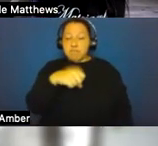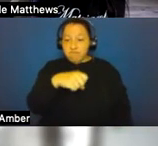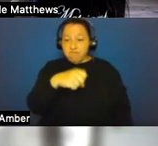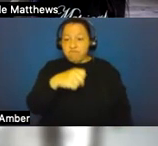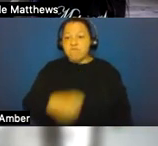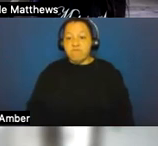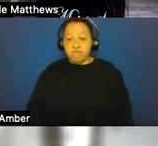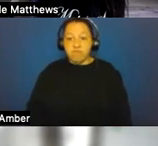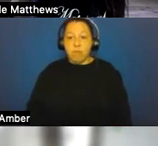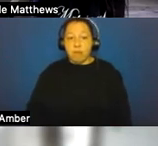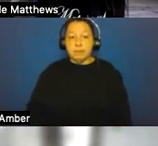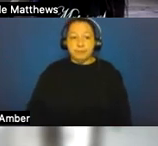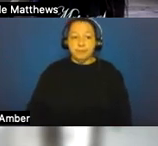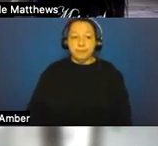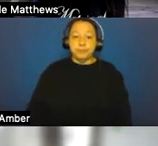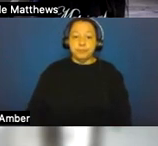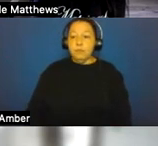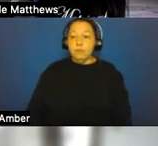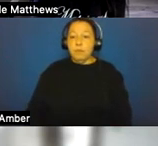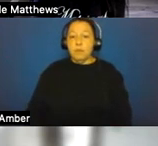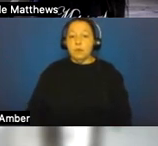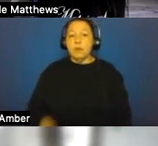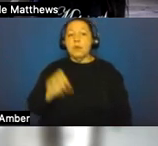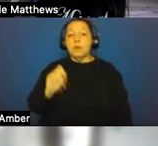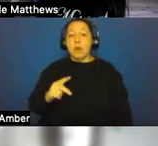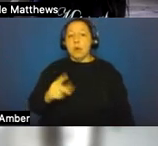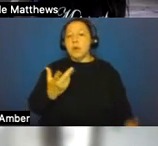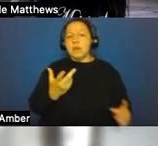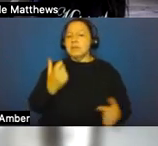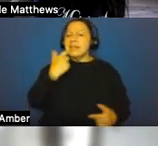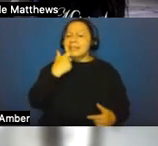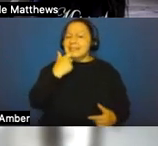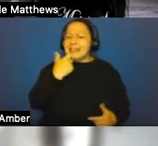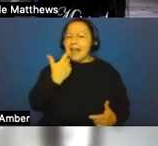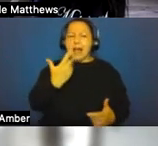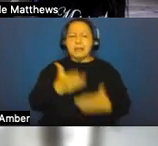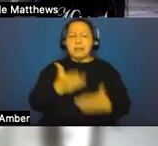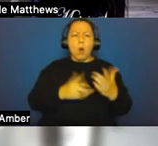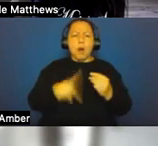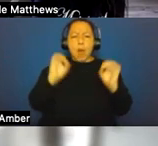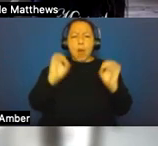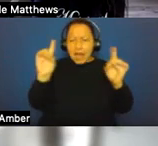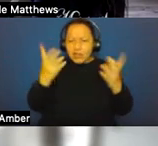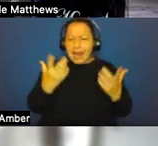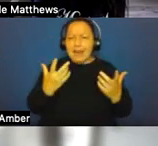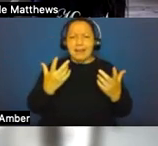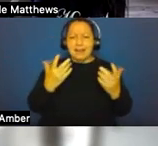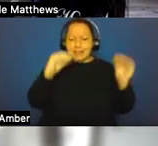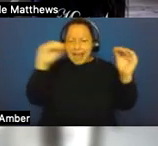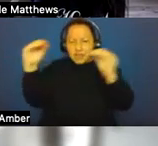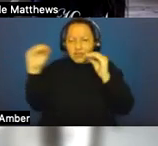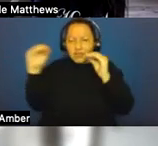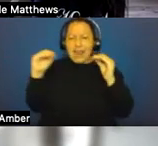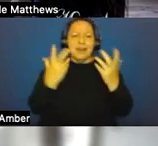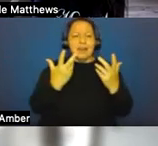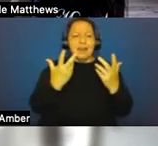And then that last piece about educating, supporting supportive friends and